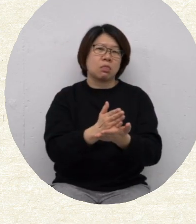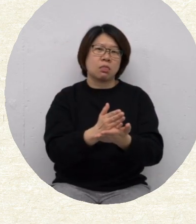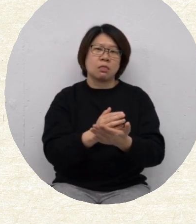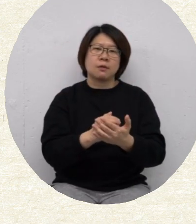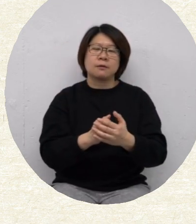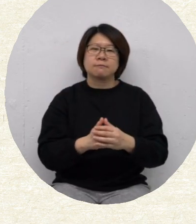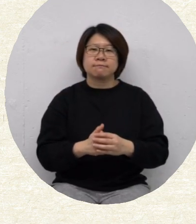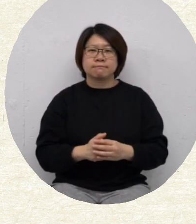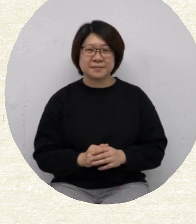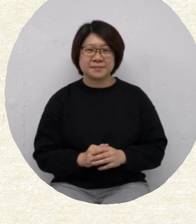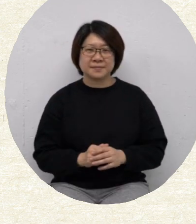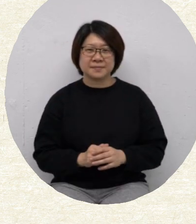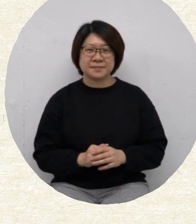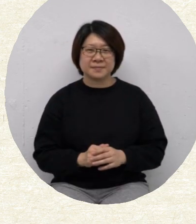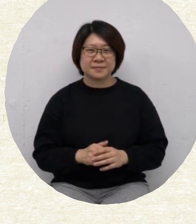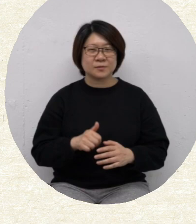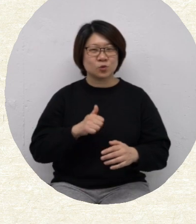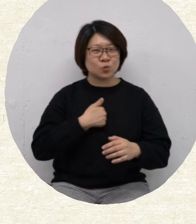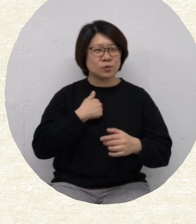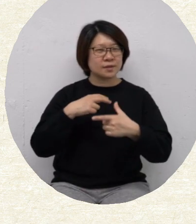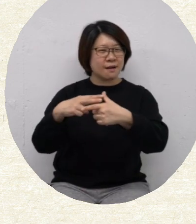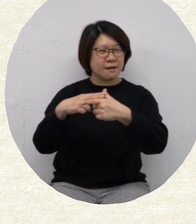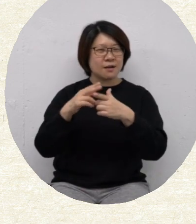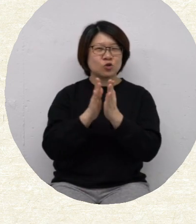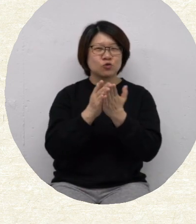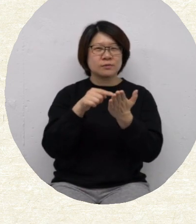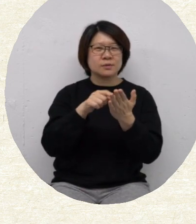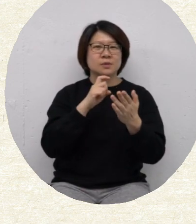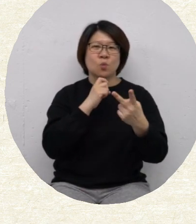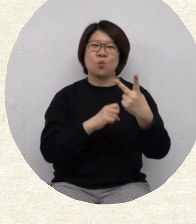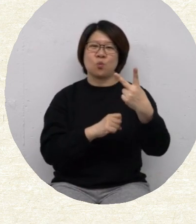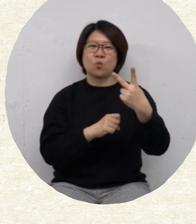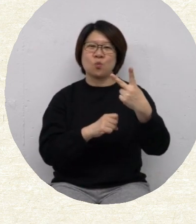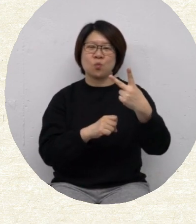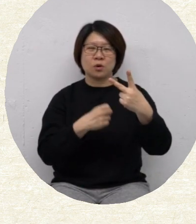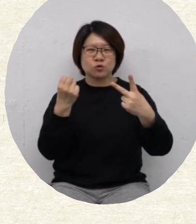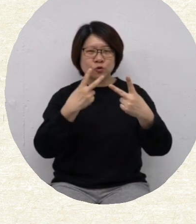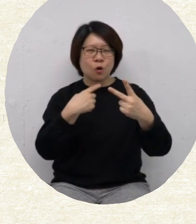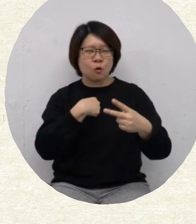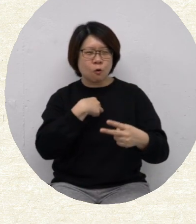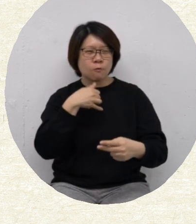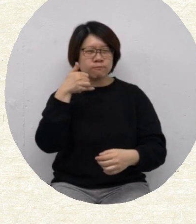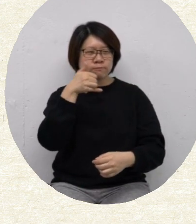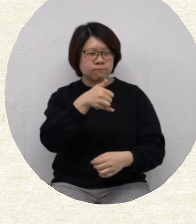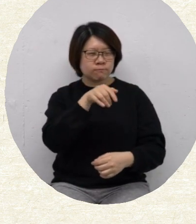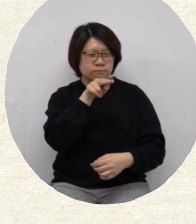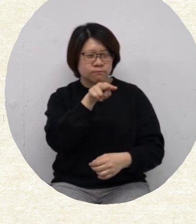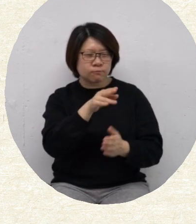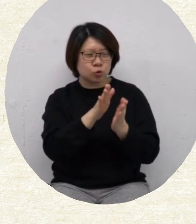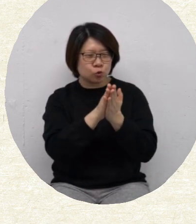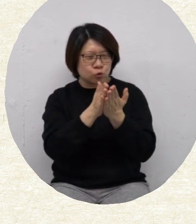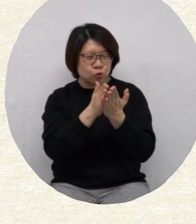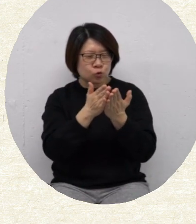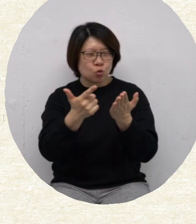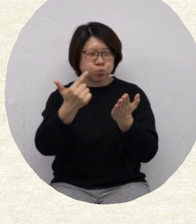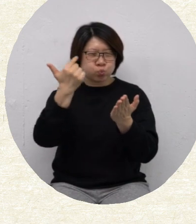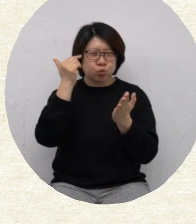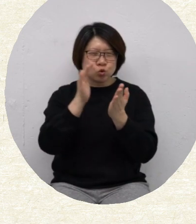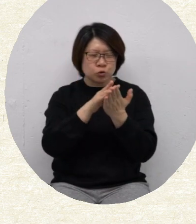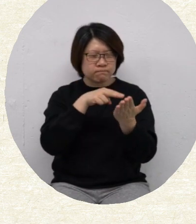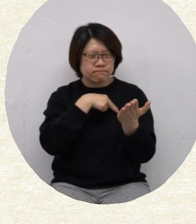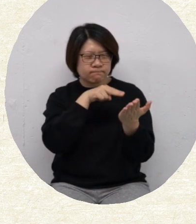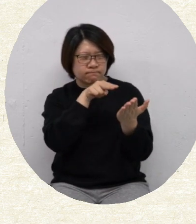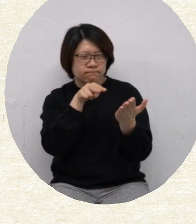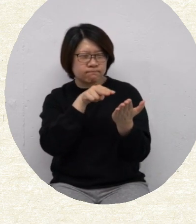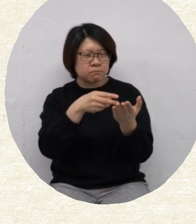me that began my journey in Mokuhanga. My first Mokuhanga artist residency was at Nagasawa Art Park in